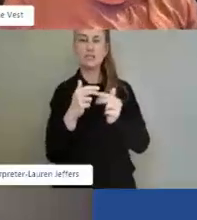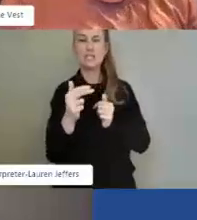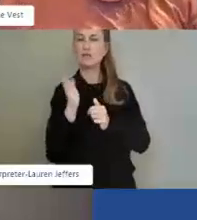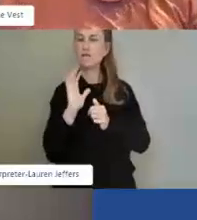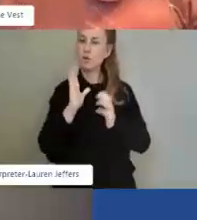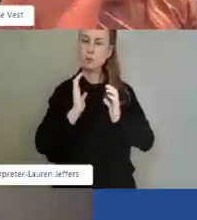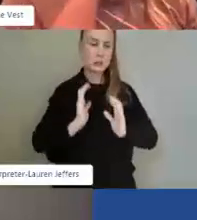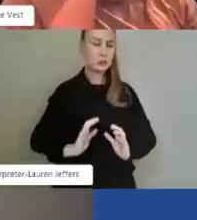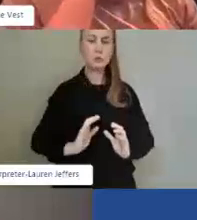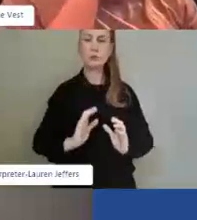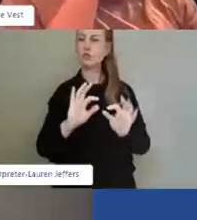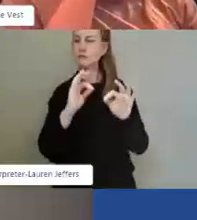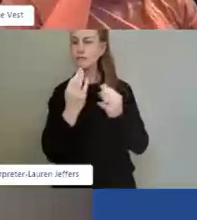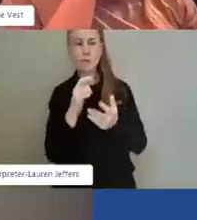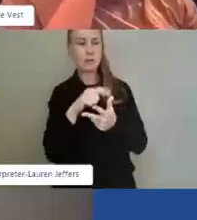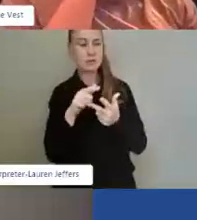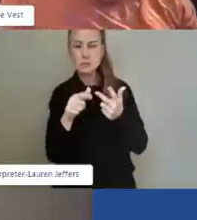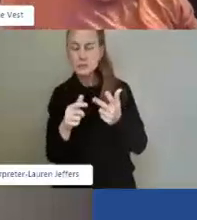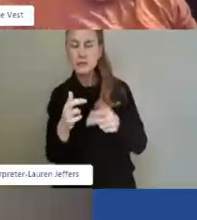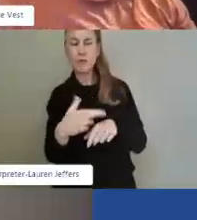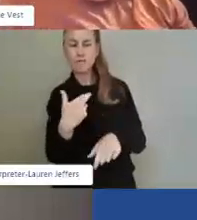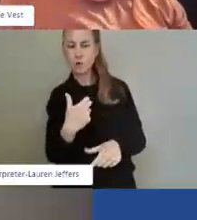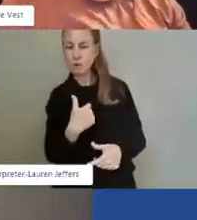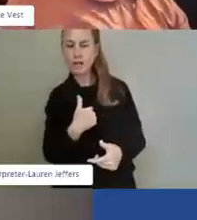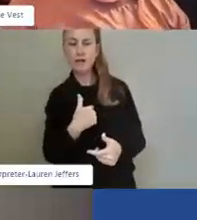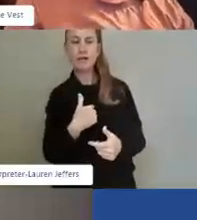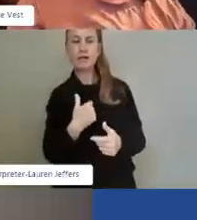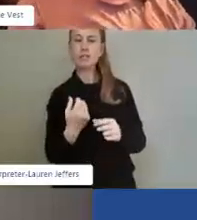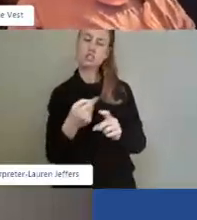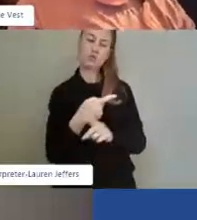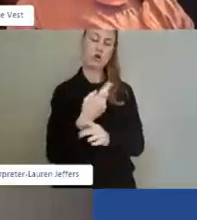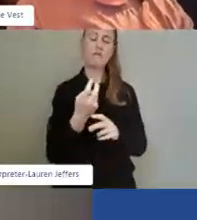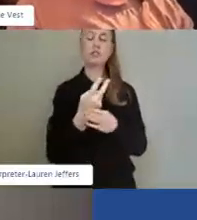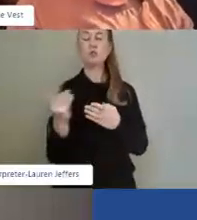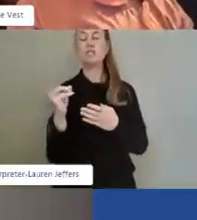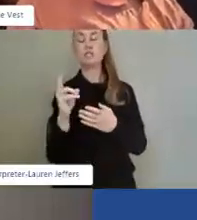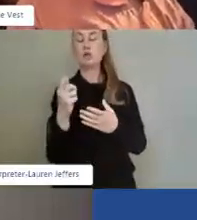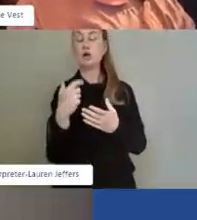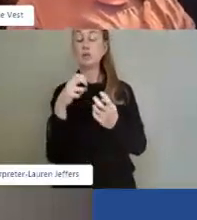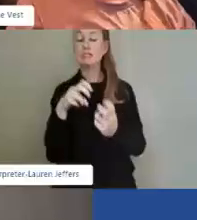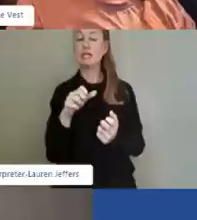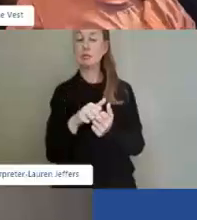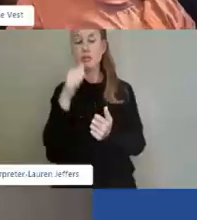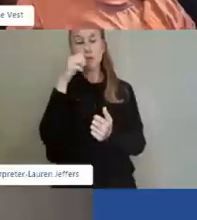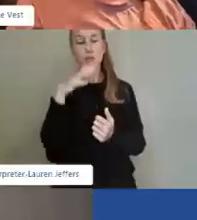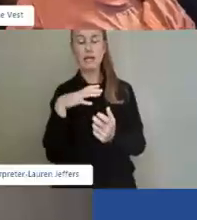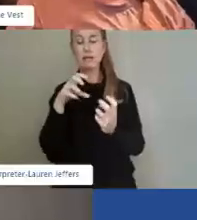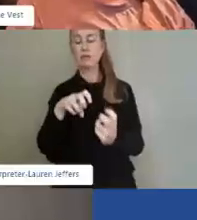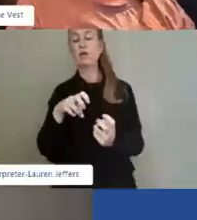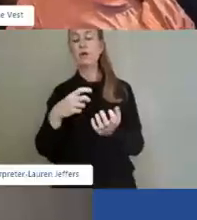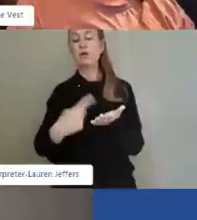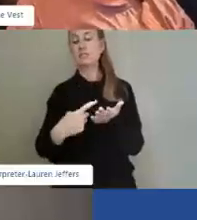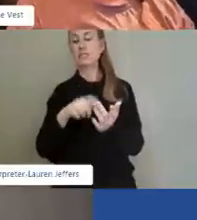consumers. I was sitting with a gentleman 2 weeks ago in a nursing facility, going over his paperwork and